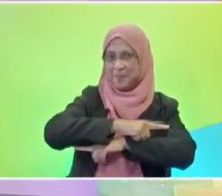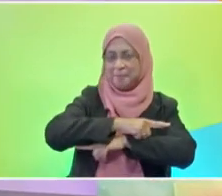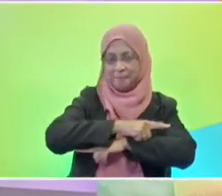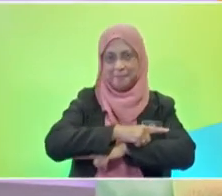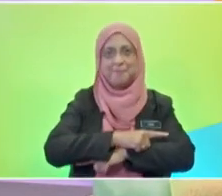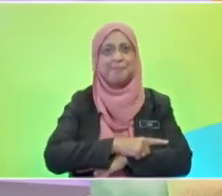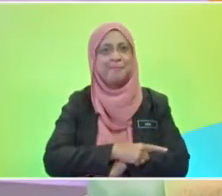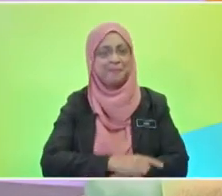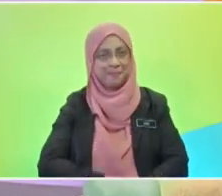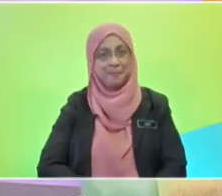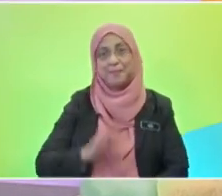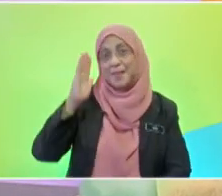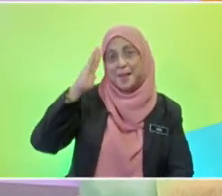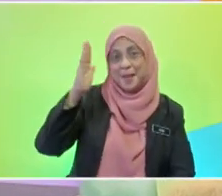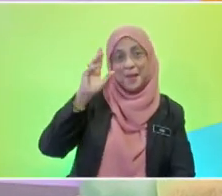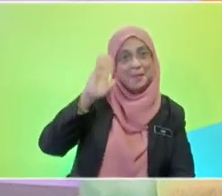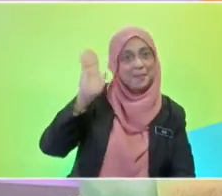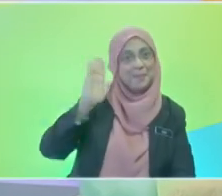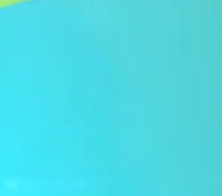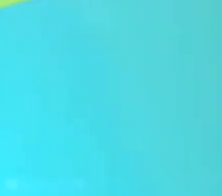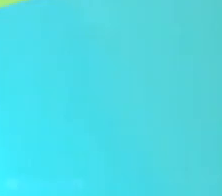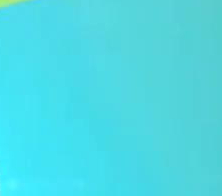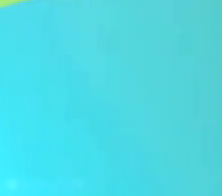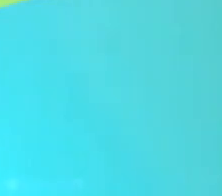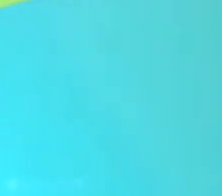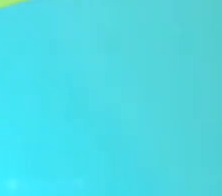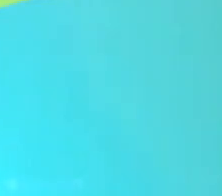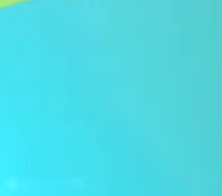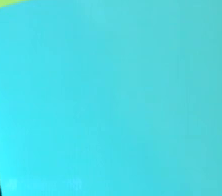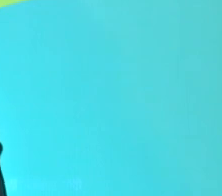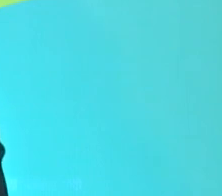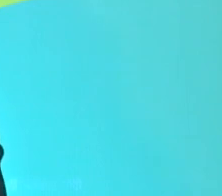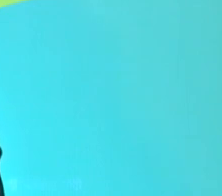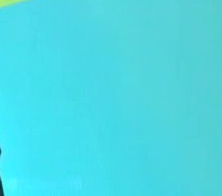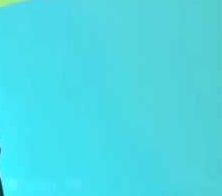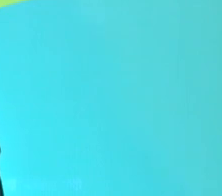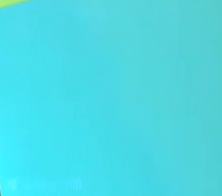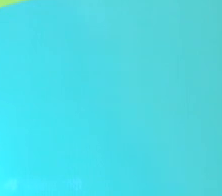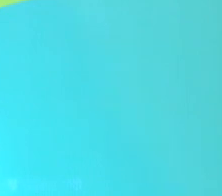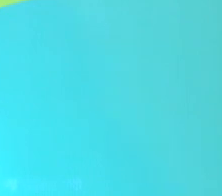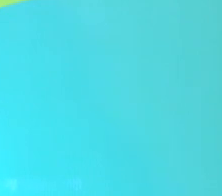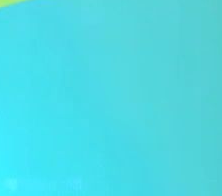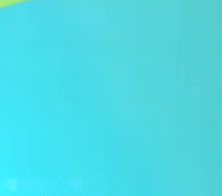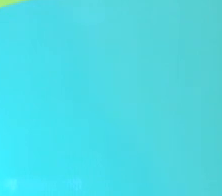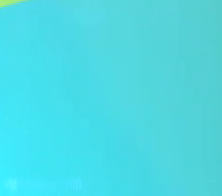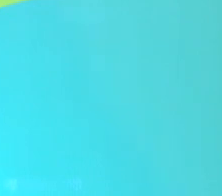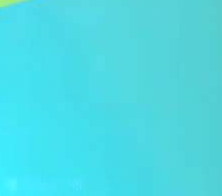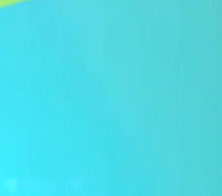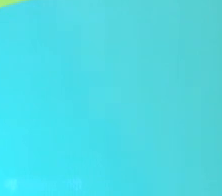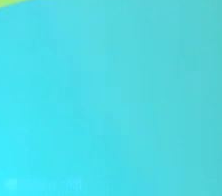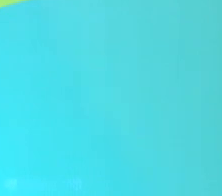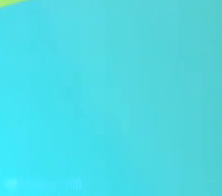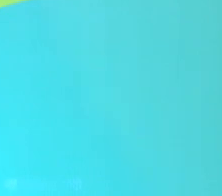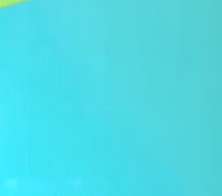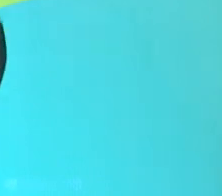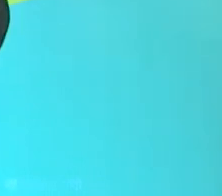today's episode. Hi, teacher. Okay. And of course, we also have